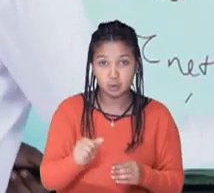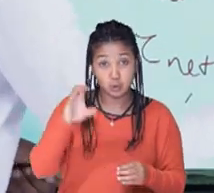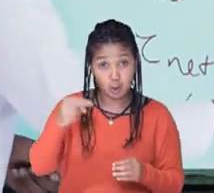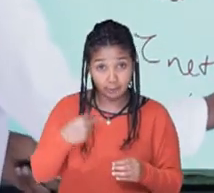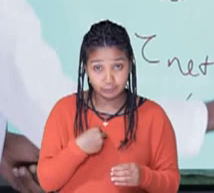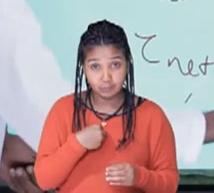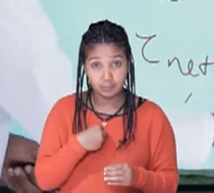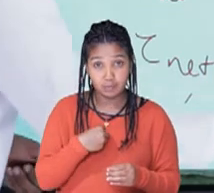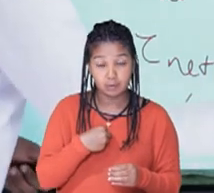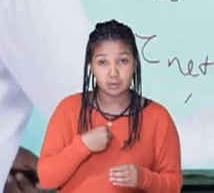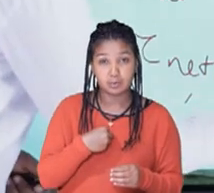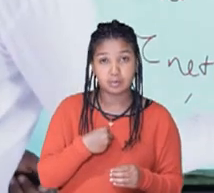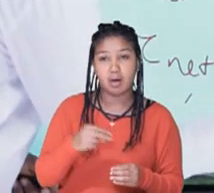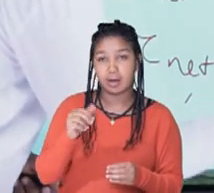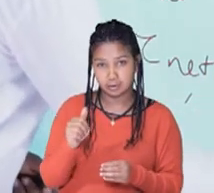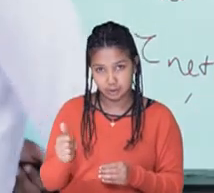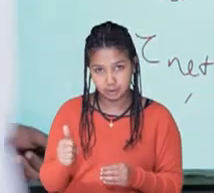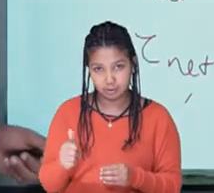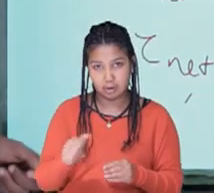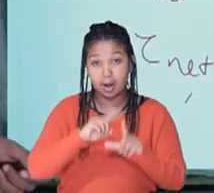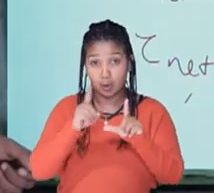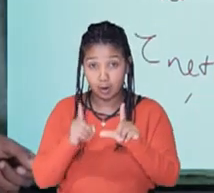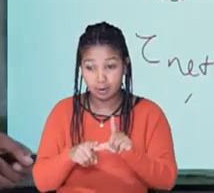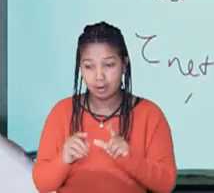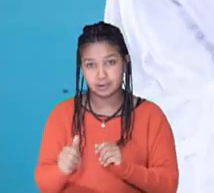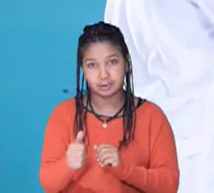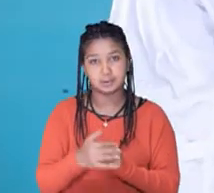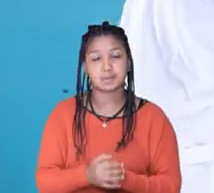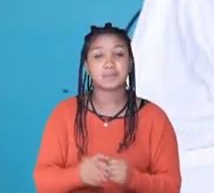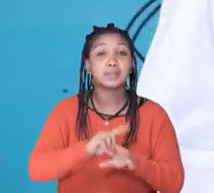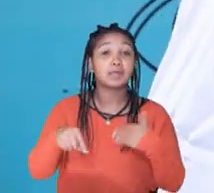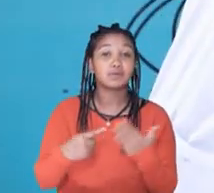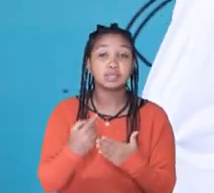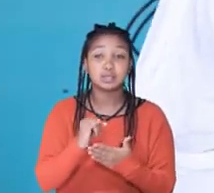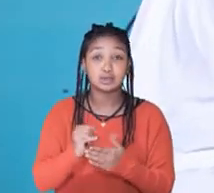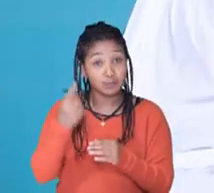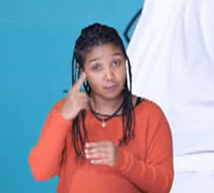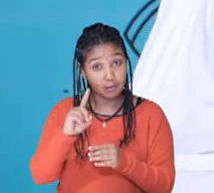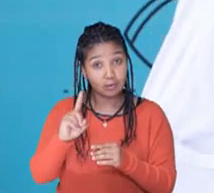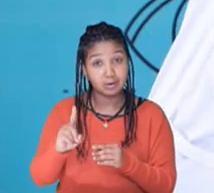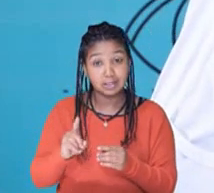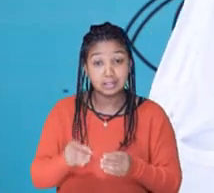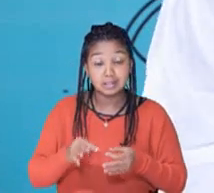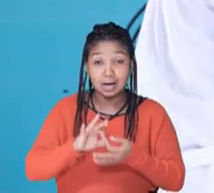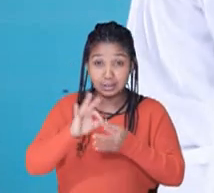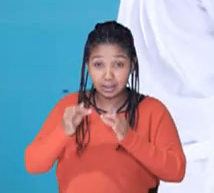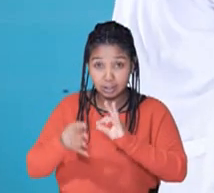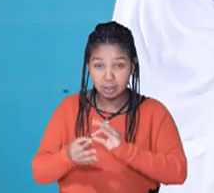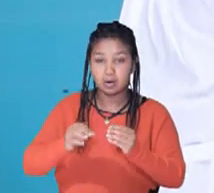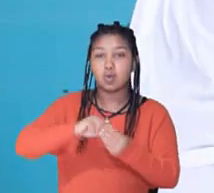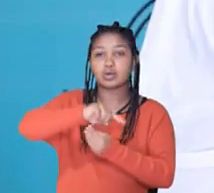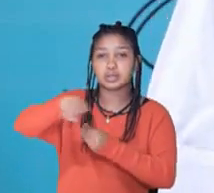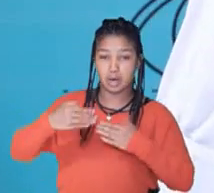we should have to have a correspondent acceleration, angular acceleration. Therefore, this is for translational rotational